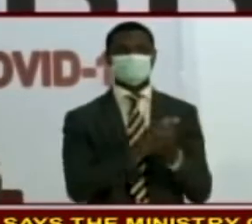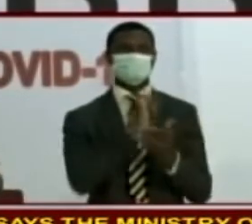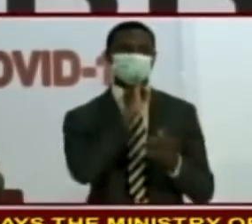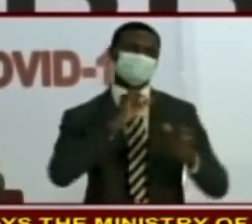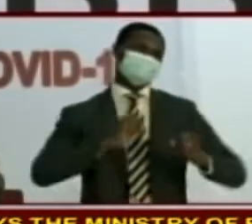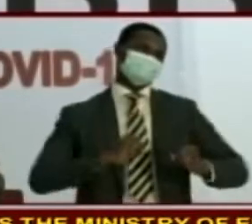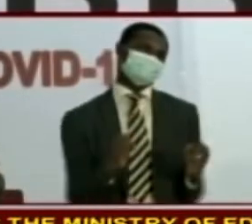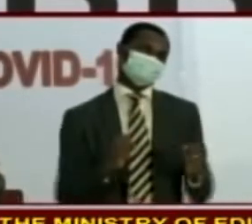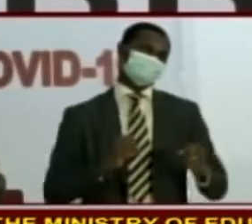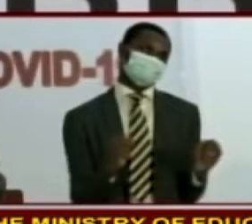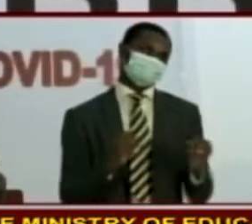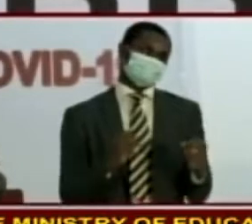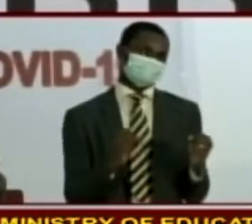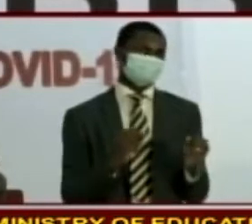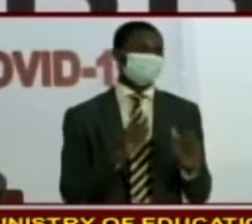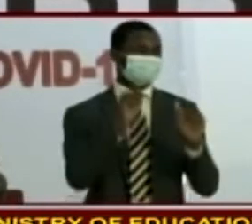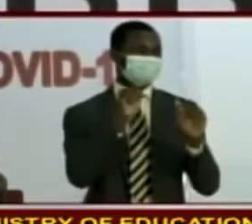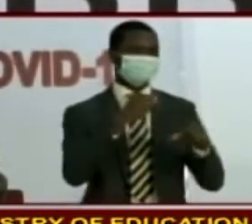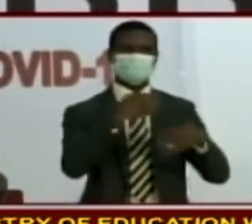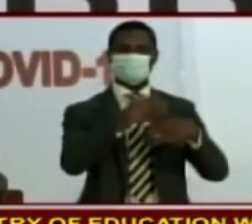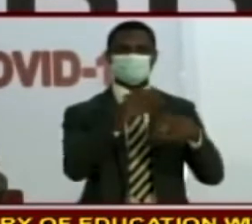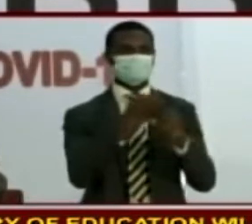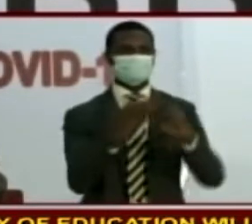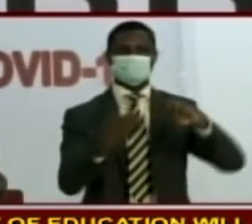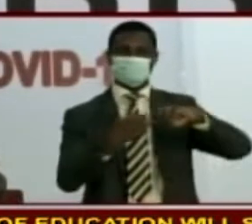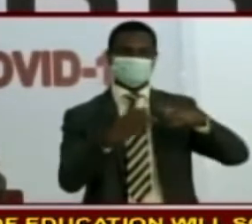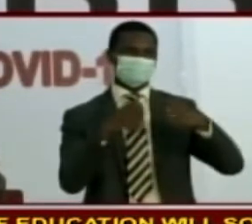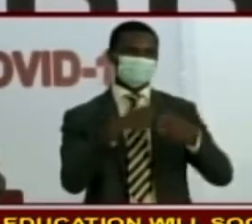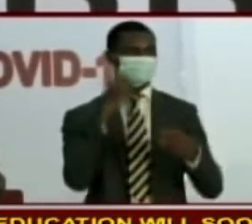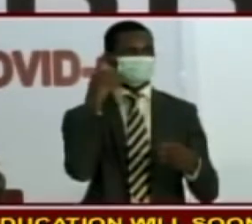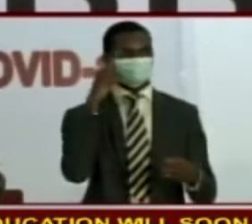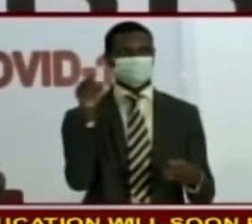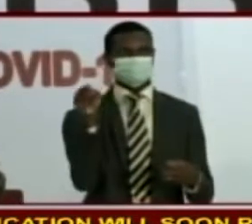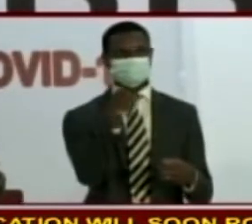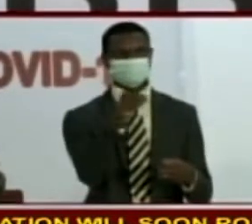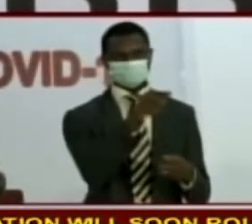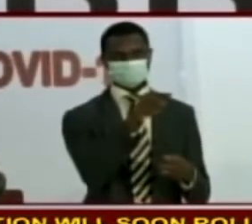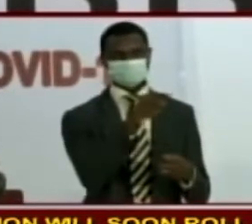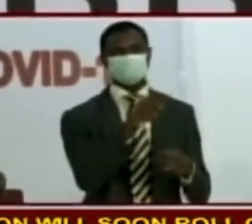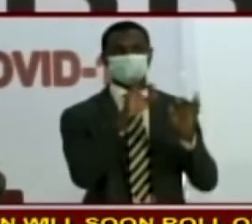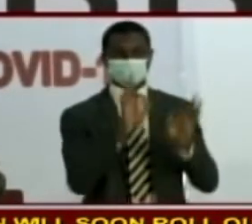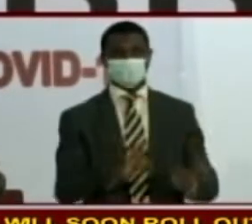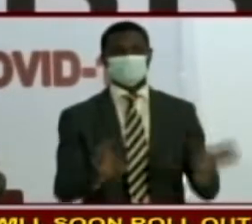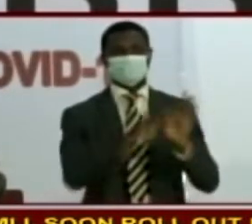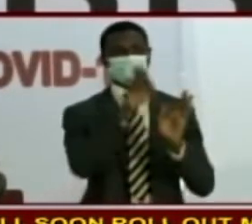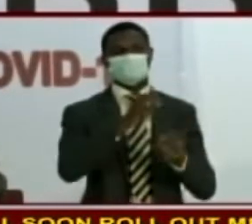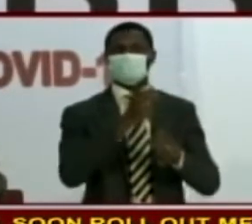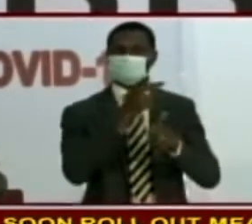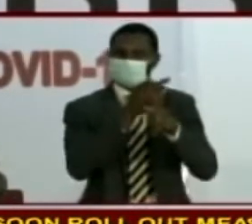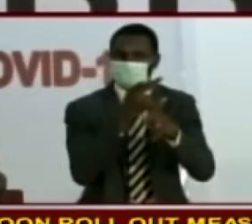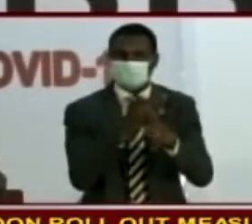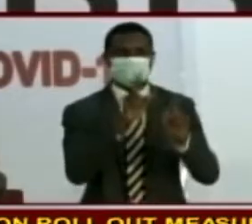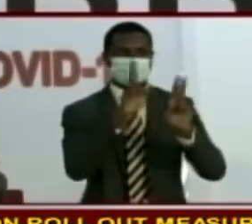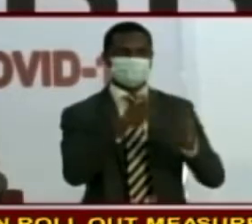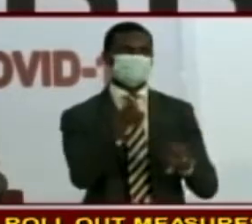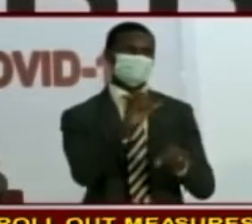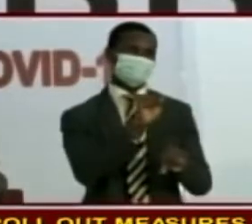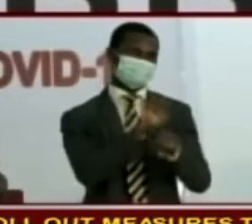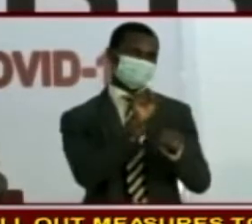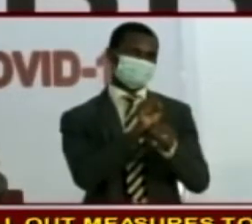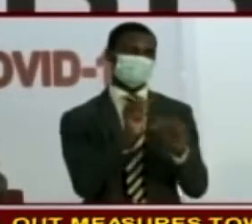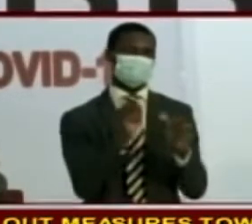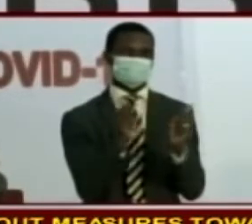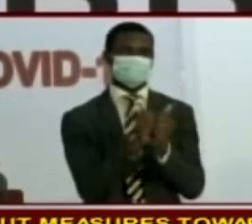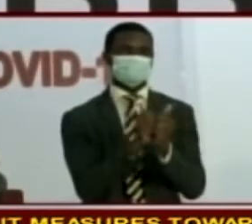ƙaramin abu ba ne. Duk irin amfanin da za su yi maka kuma za su iya cutar da kai. Sinadaran nan dole ya kasance sinadarai